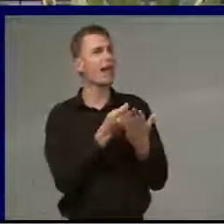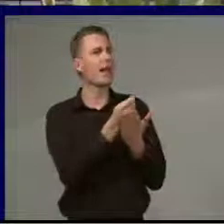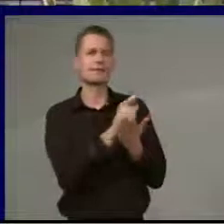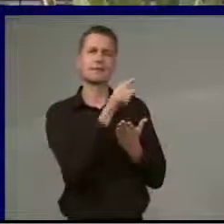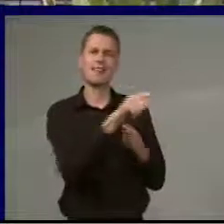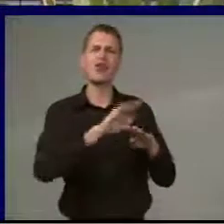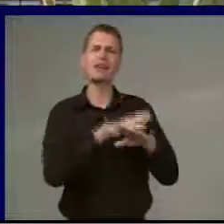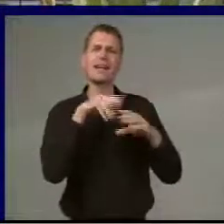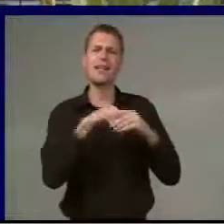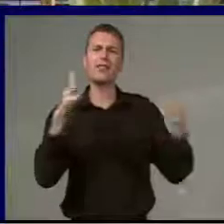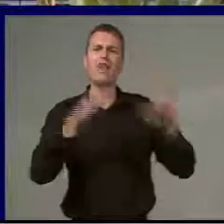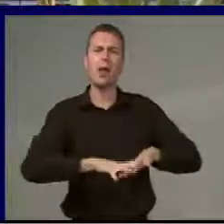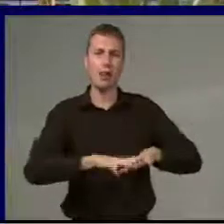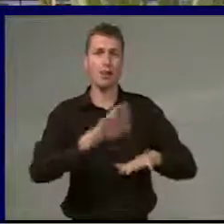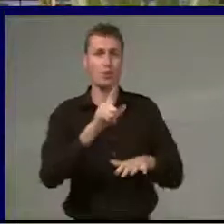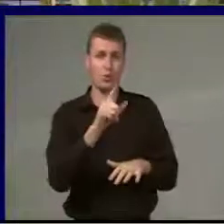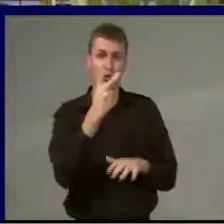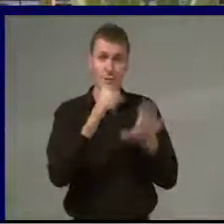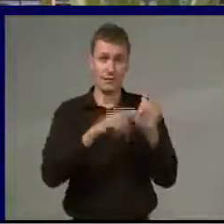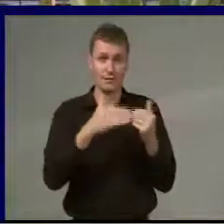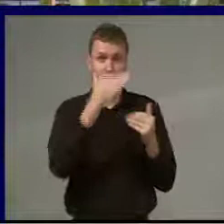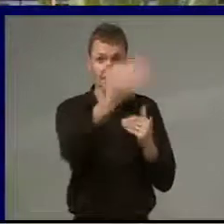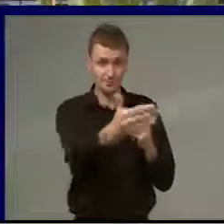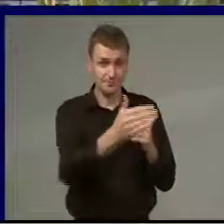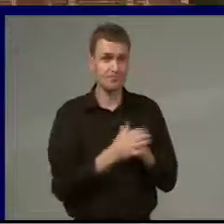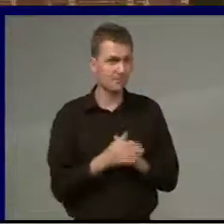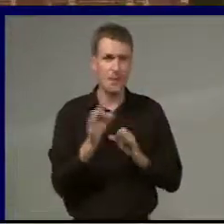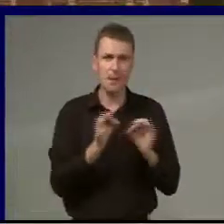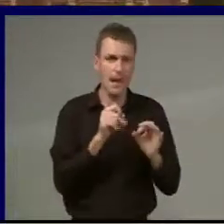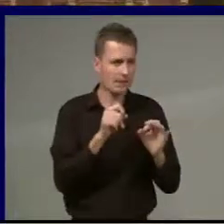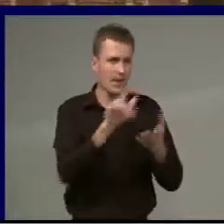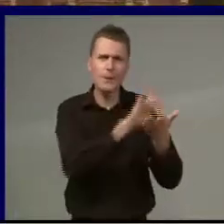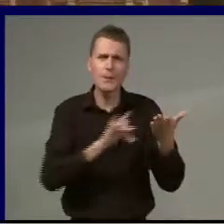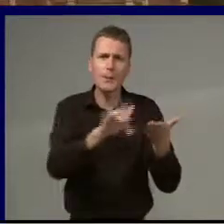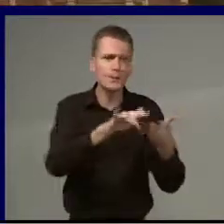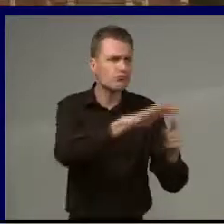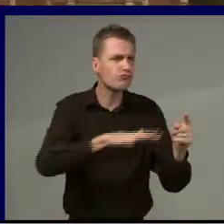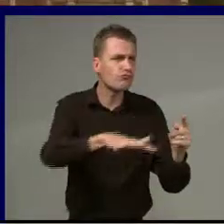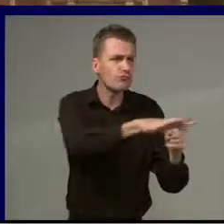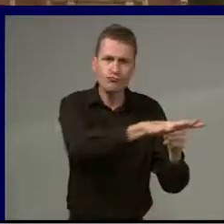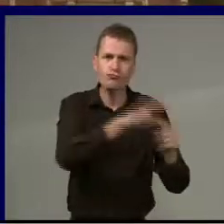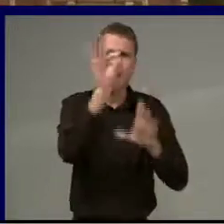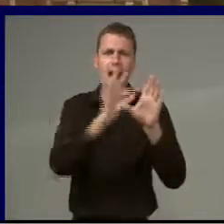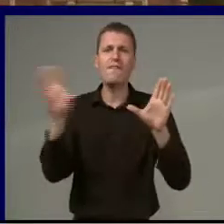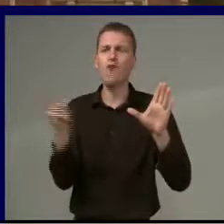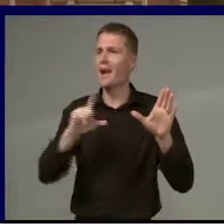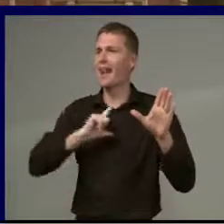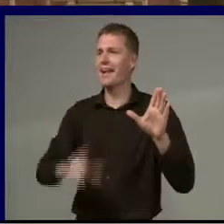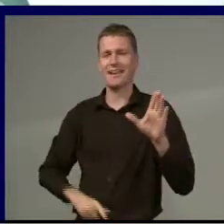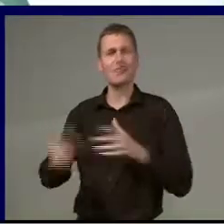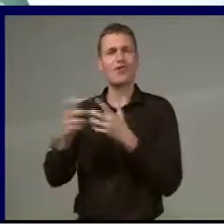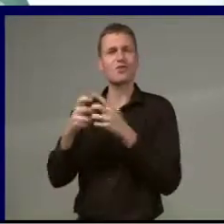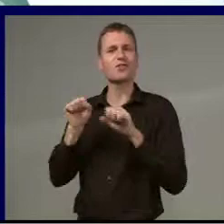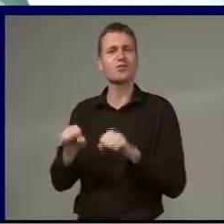Rubble for the next 2 years. Plans to bring the empty lot to life were created by Lincoln University students who won a